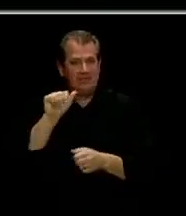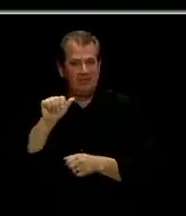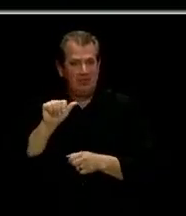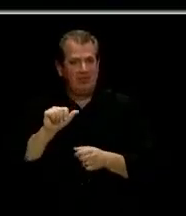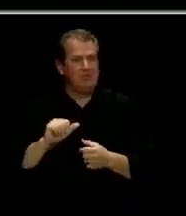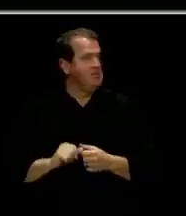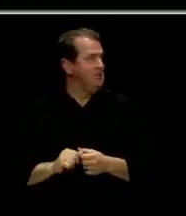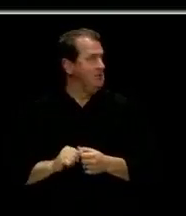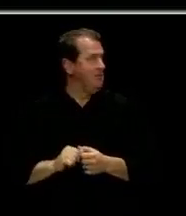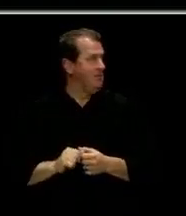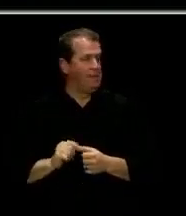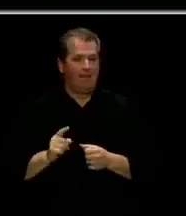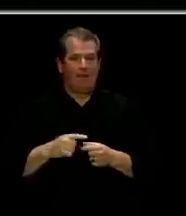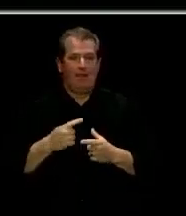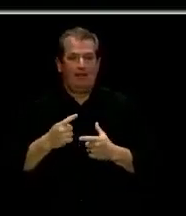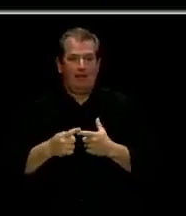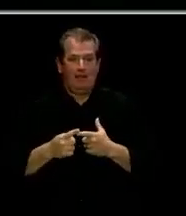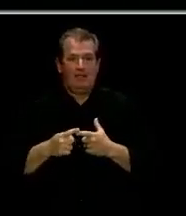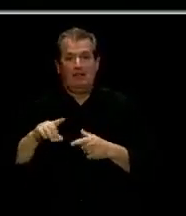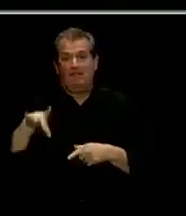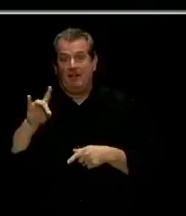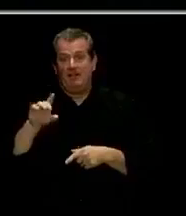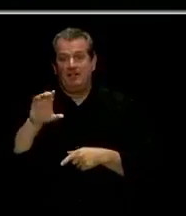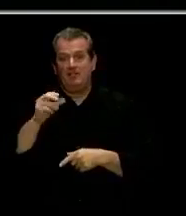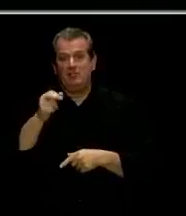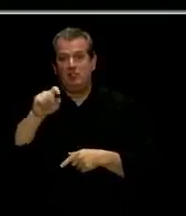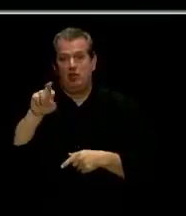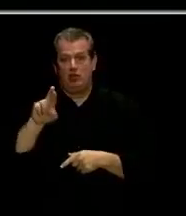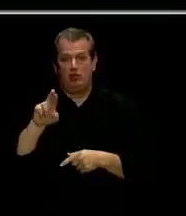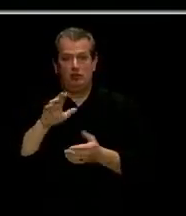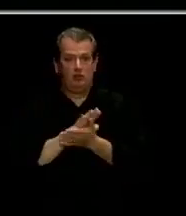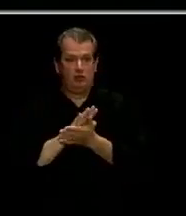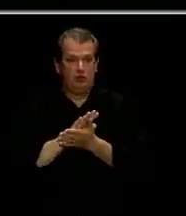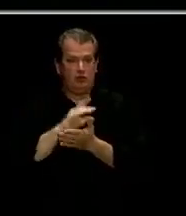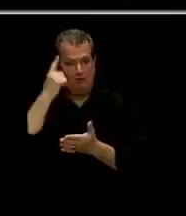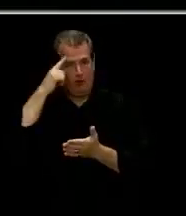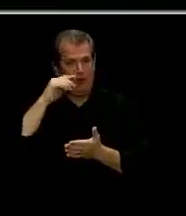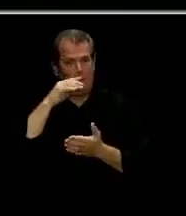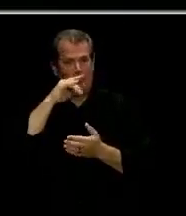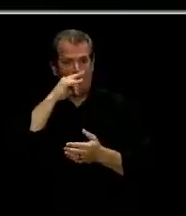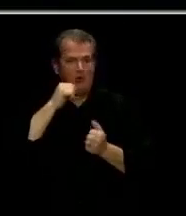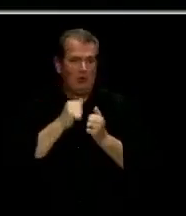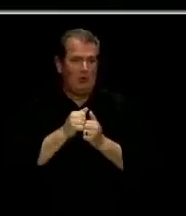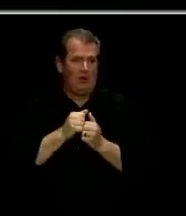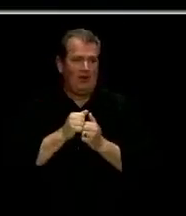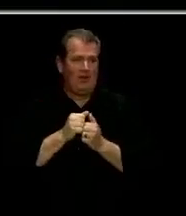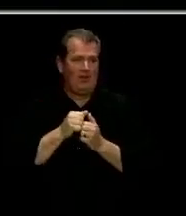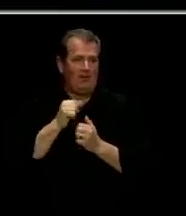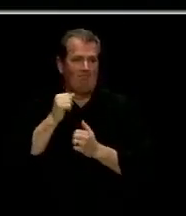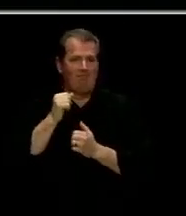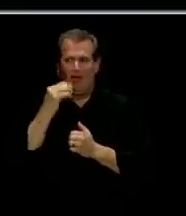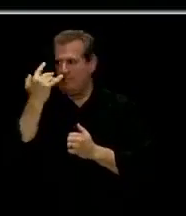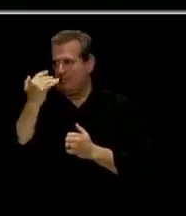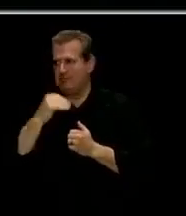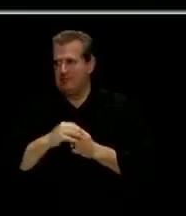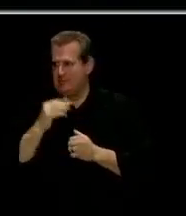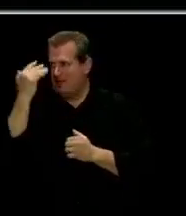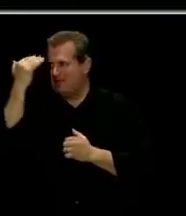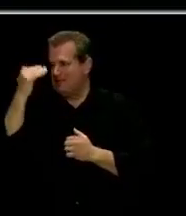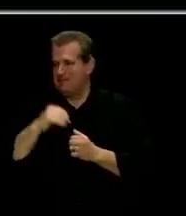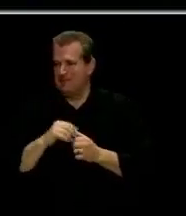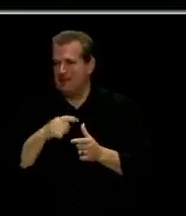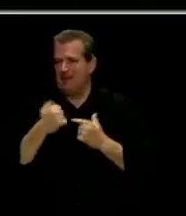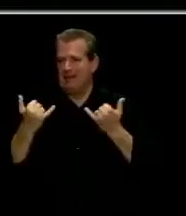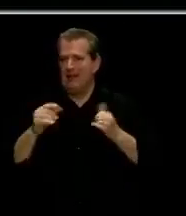getting founding and starting a charter school for children with autism, and then eventually coming up to the Department of Education, where I've